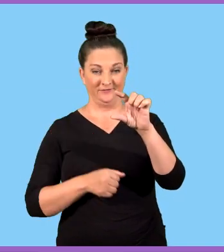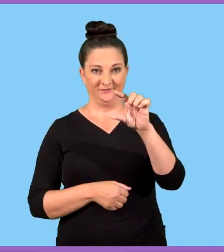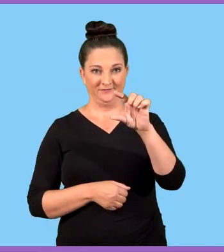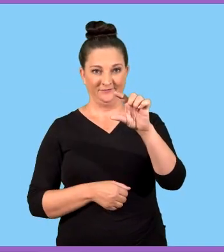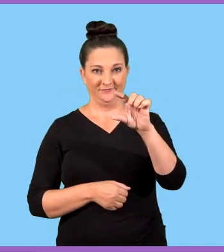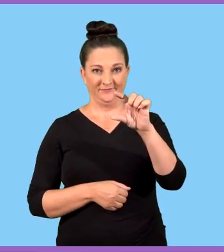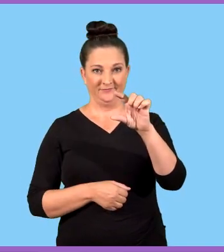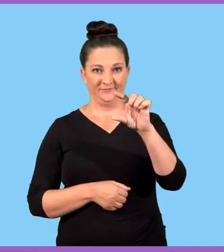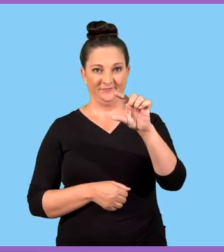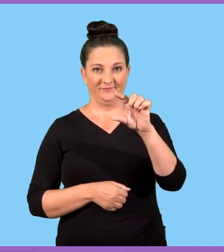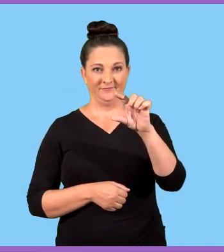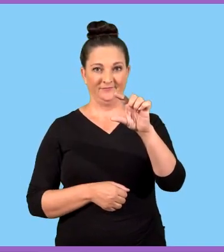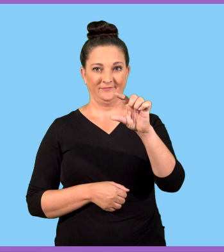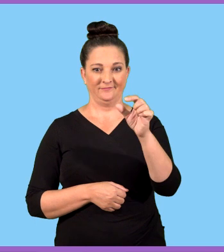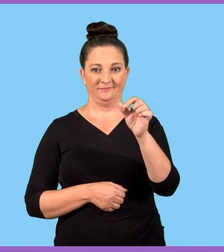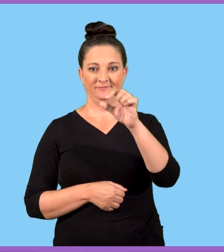75,